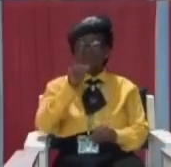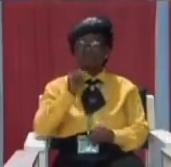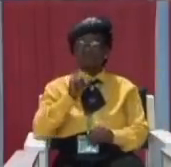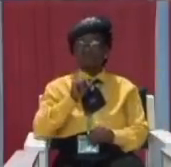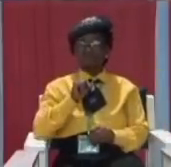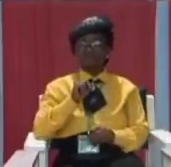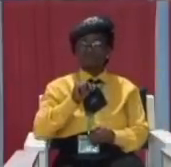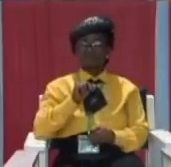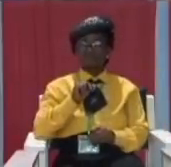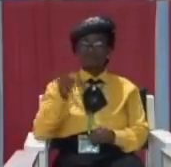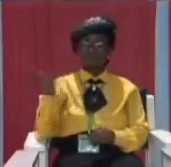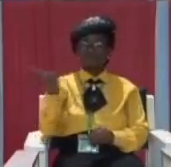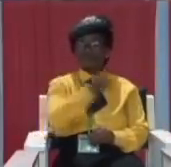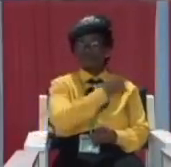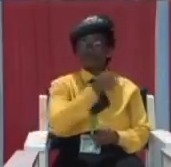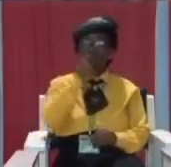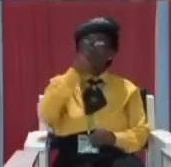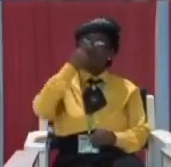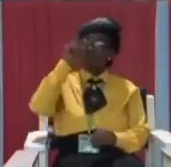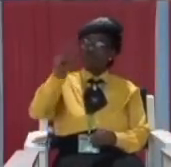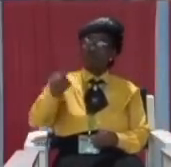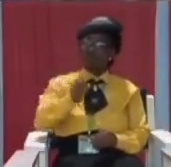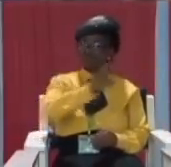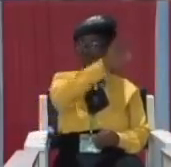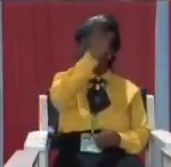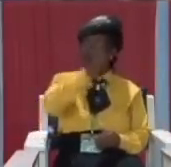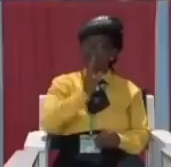you must never backslide.